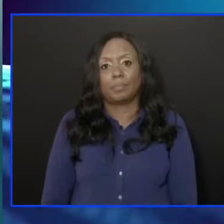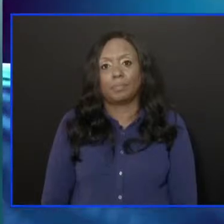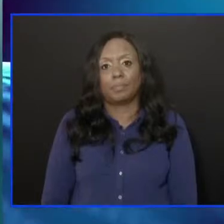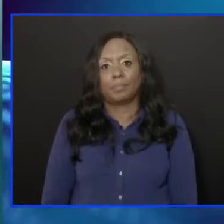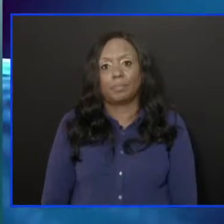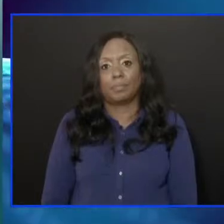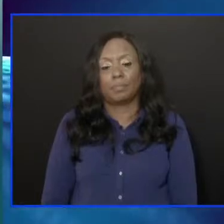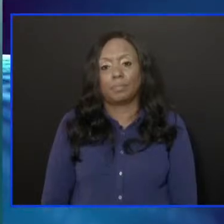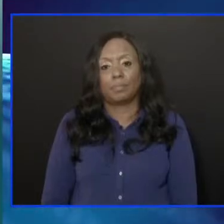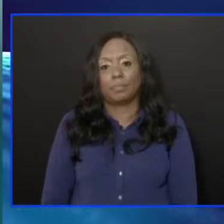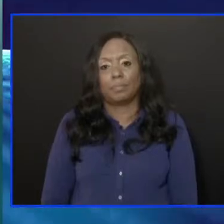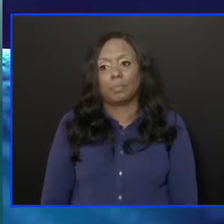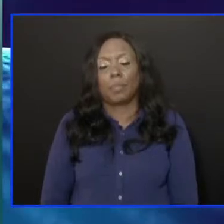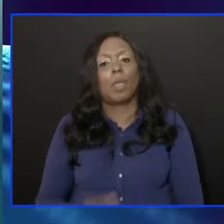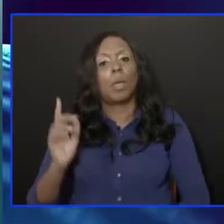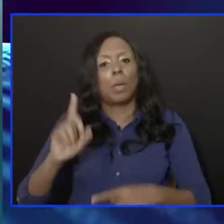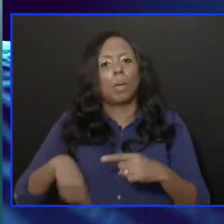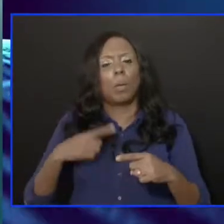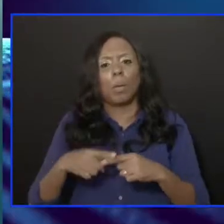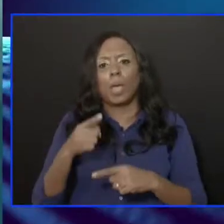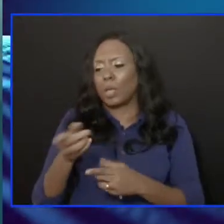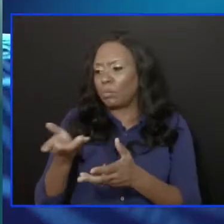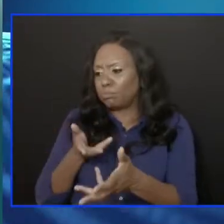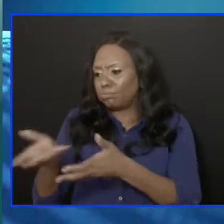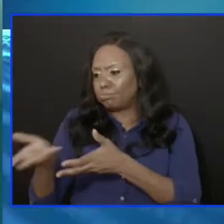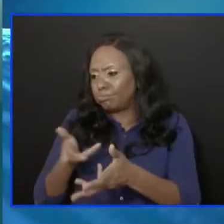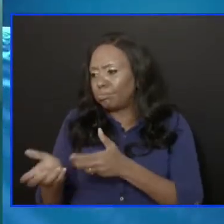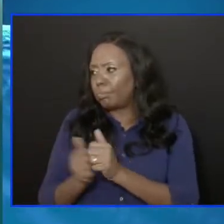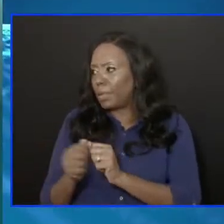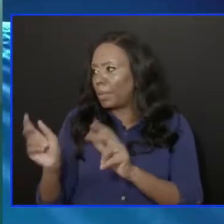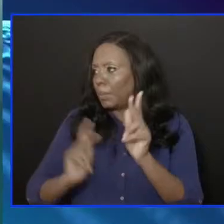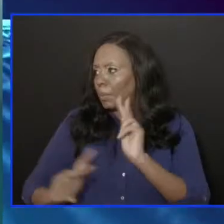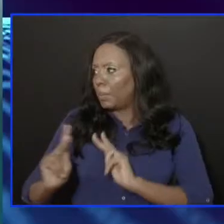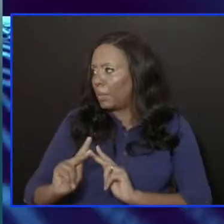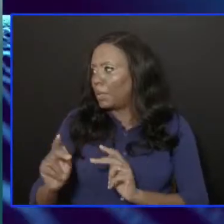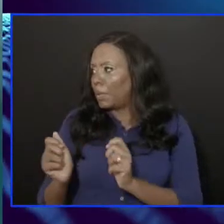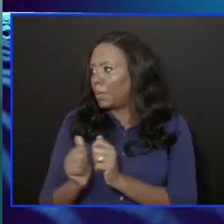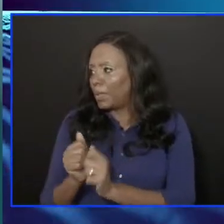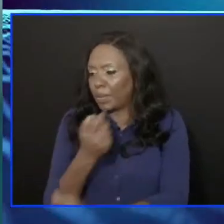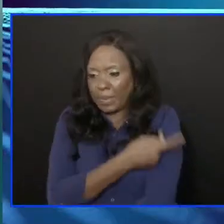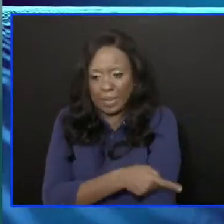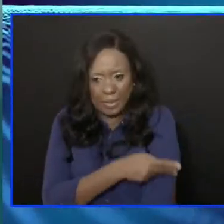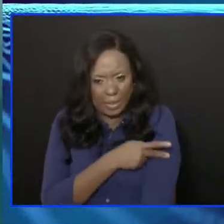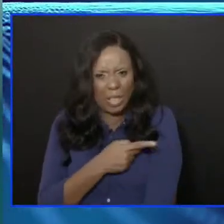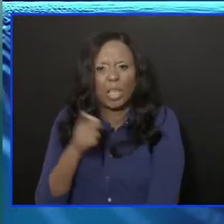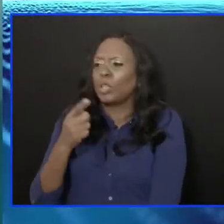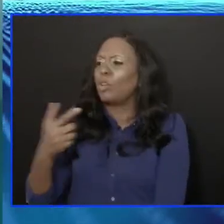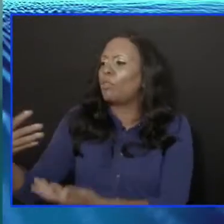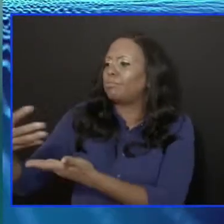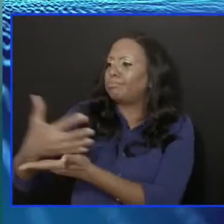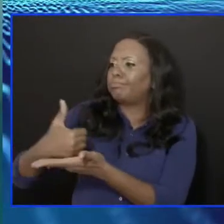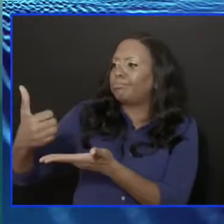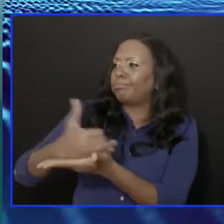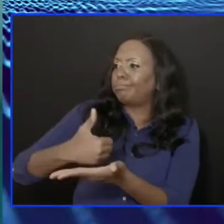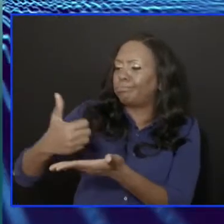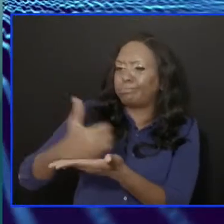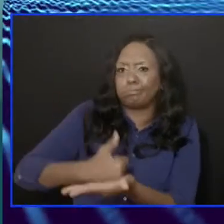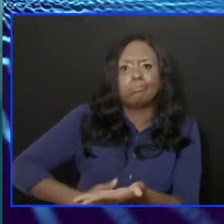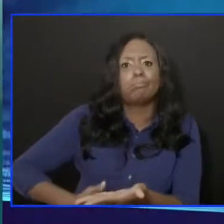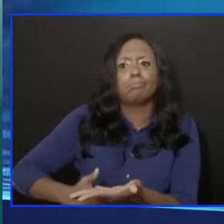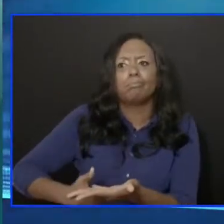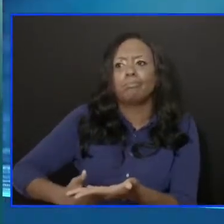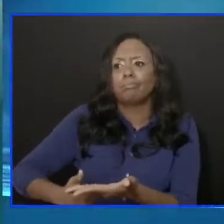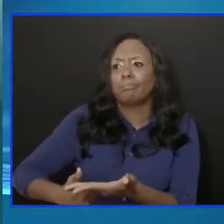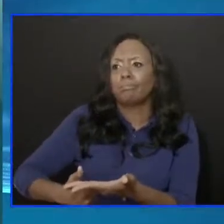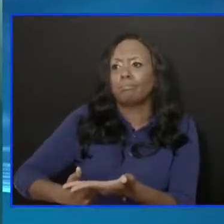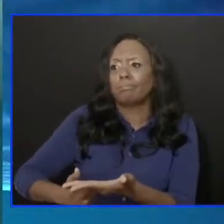had breakthrough infections, the ones that are vaccinated, based on information gathered from them as a health professional, have you been able